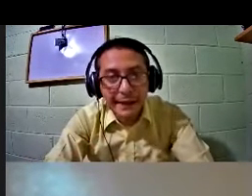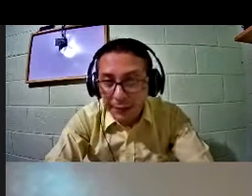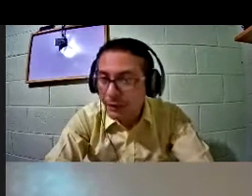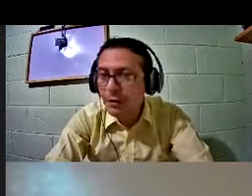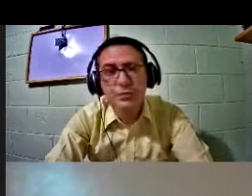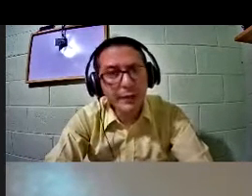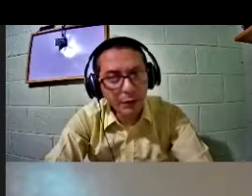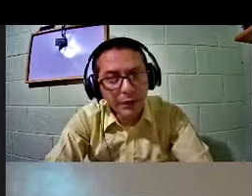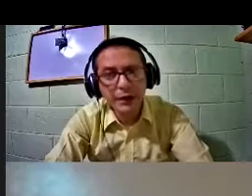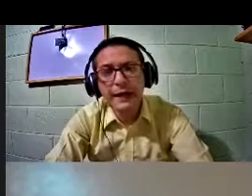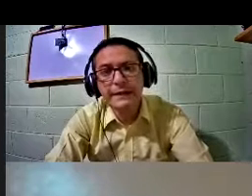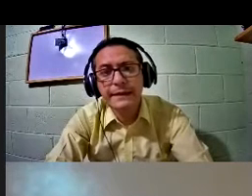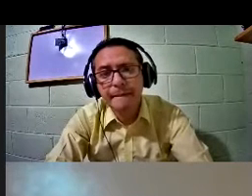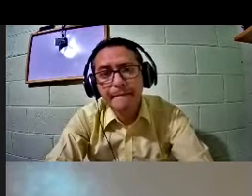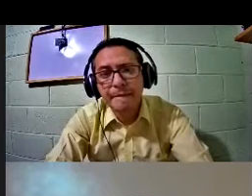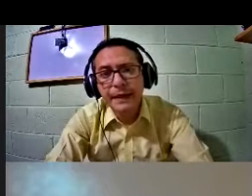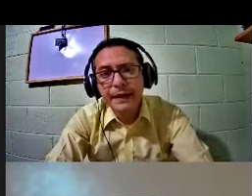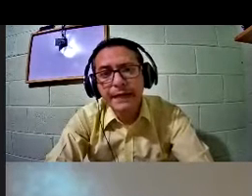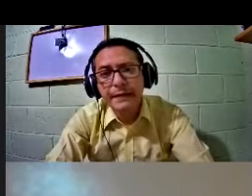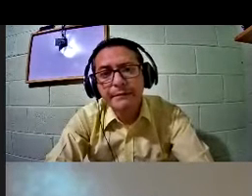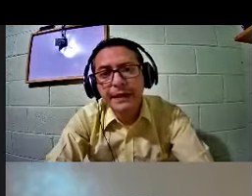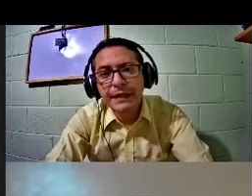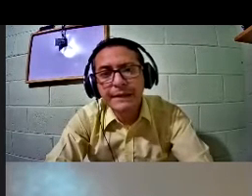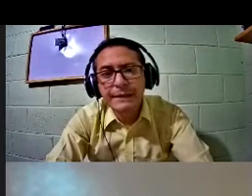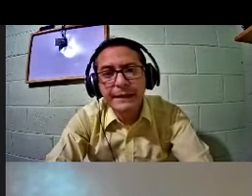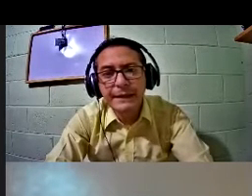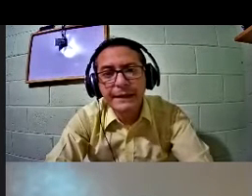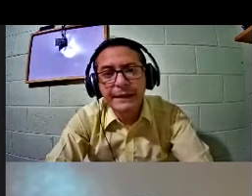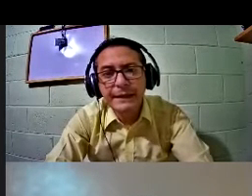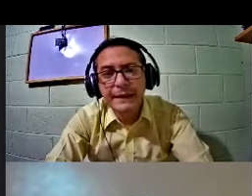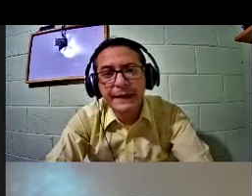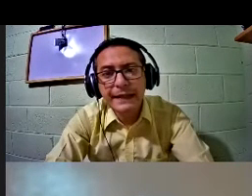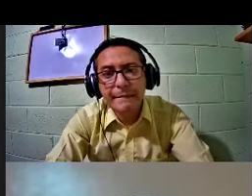Let's see. Thank you very much. Very well done, guys. Miss